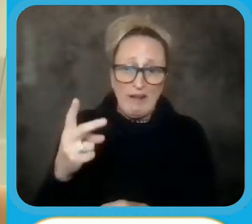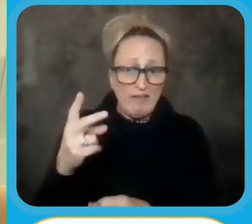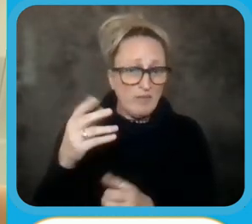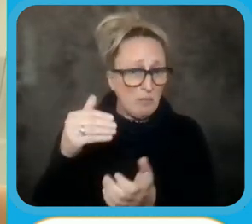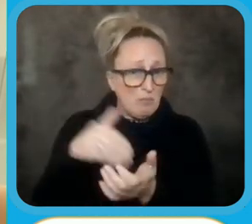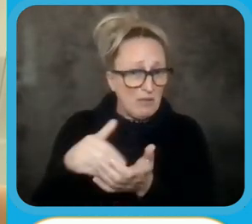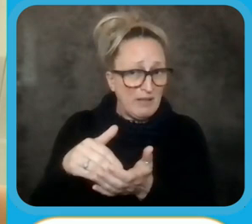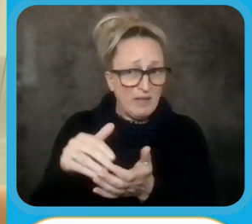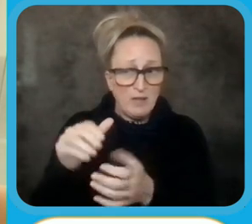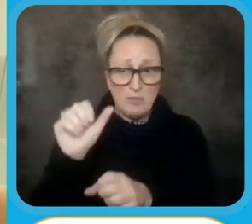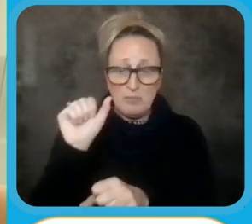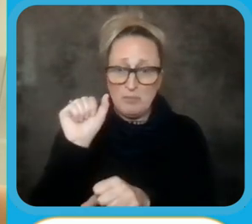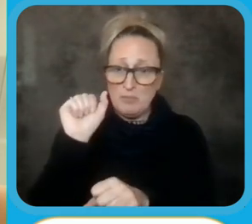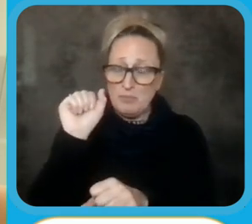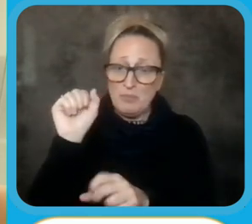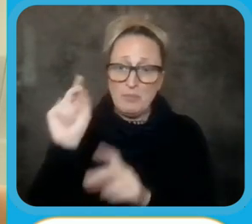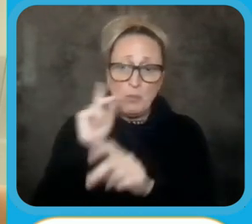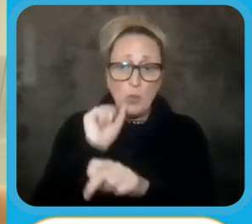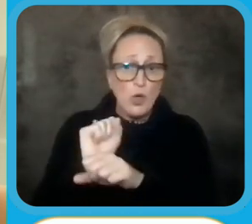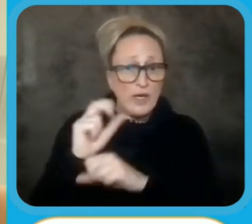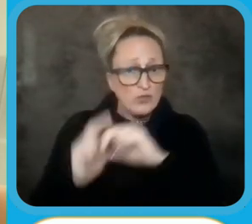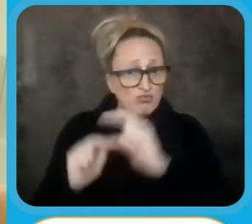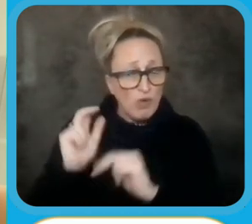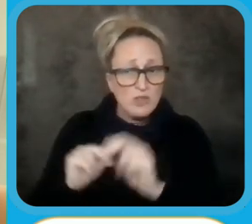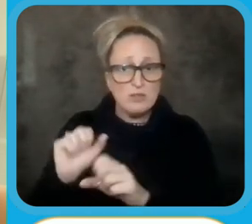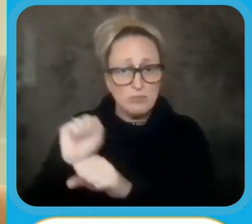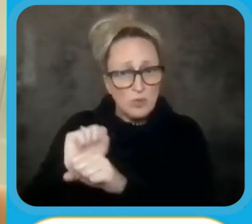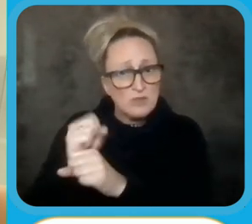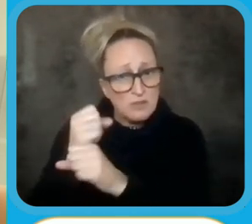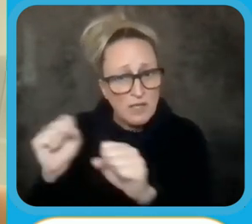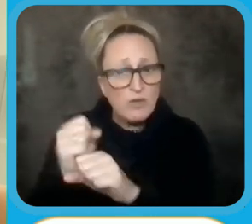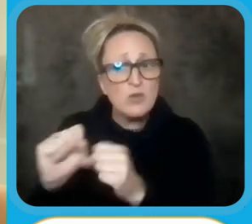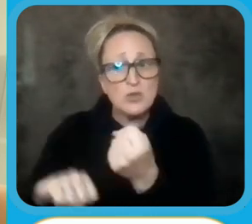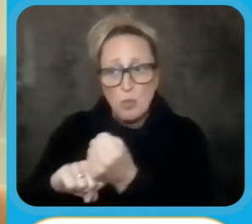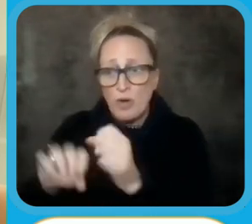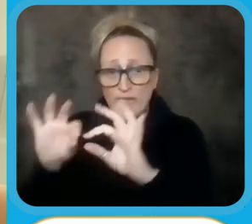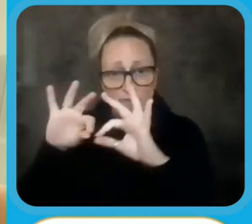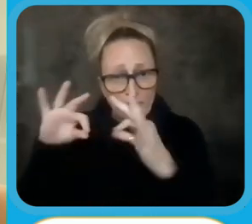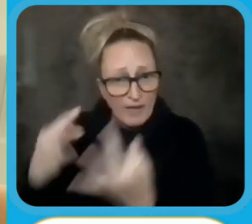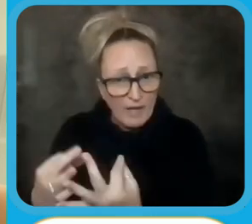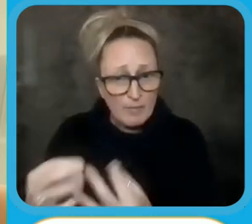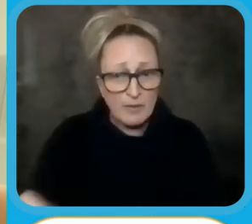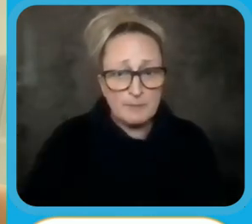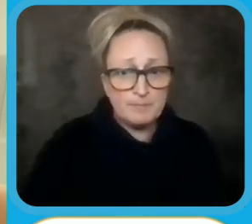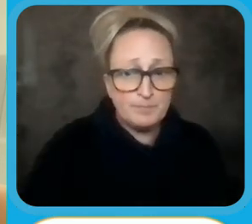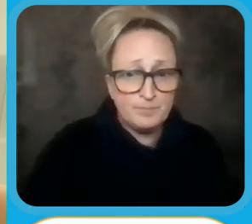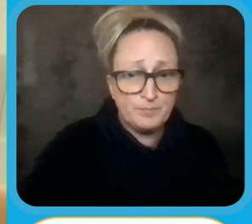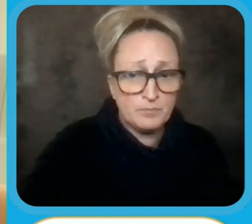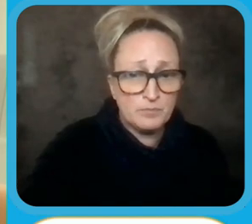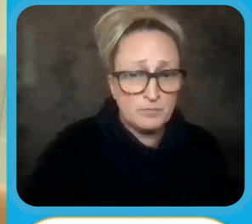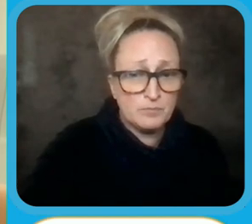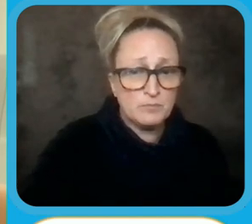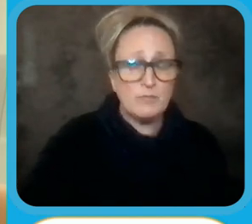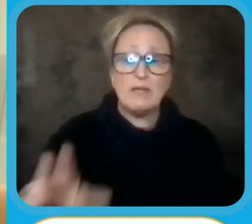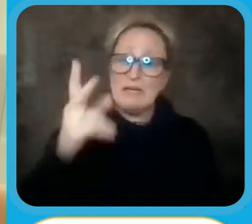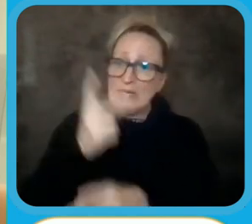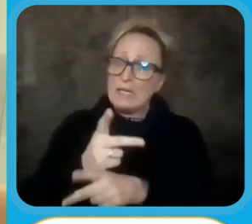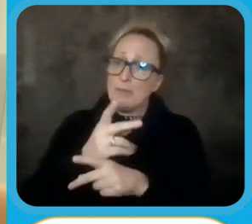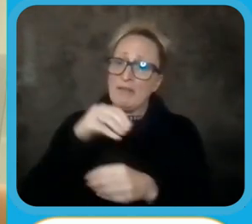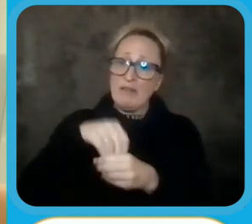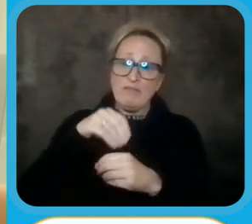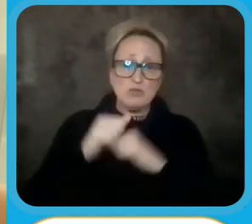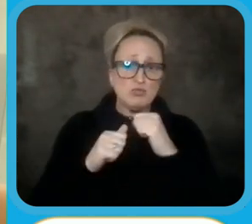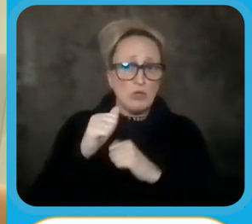job sites, working safely, supporting their families, and keeping the state's infrastructure open during this